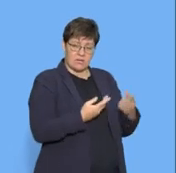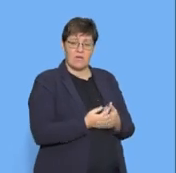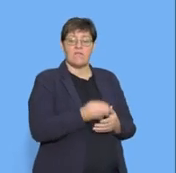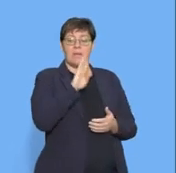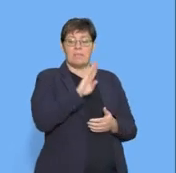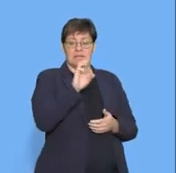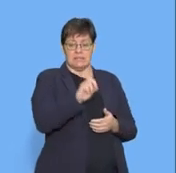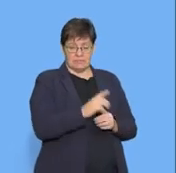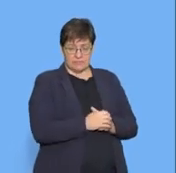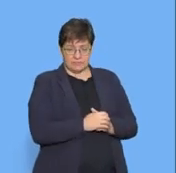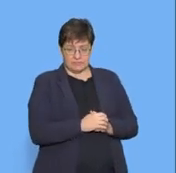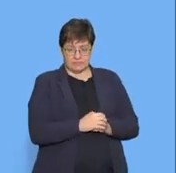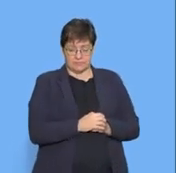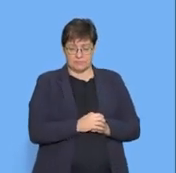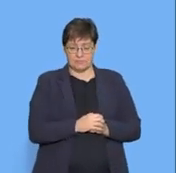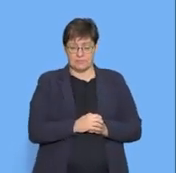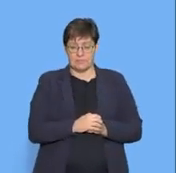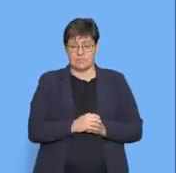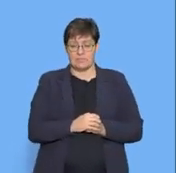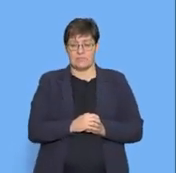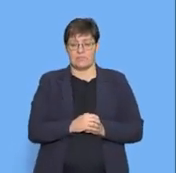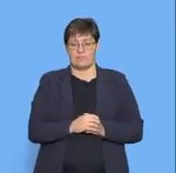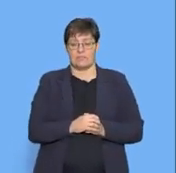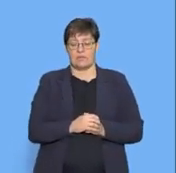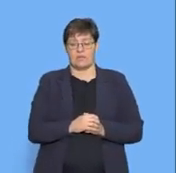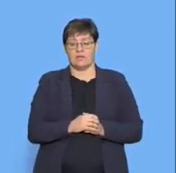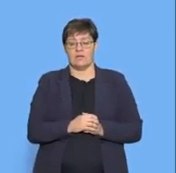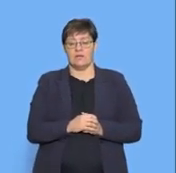triangle to find an expression for BD.